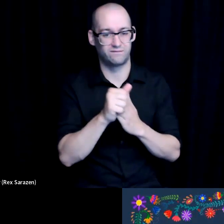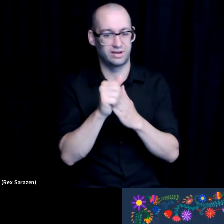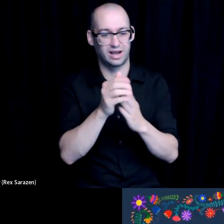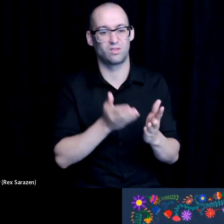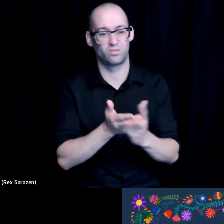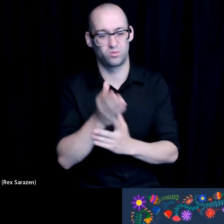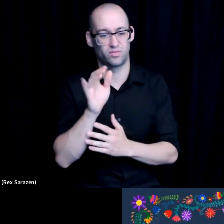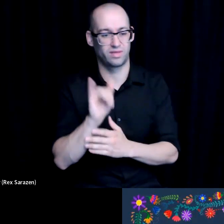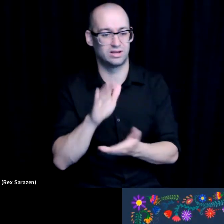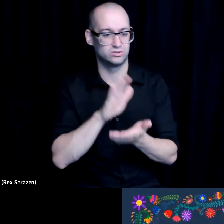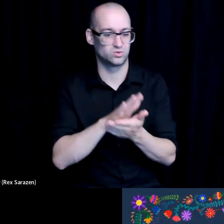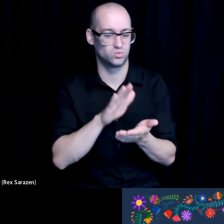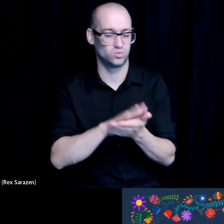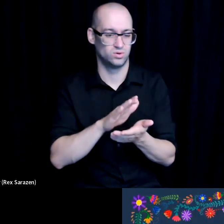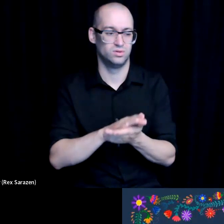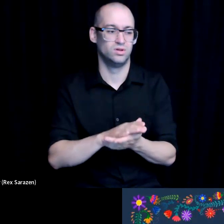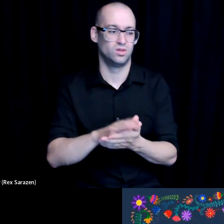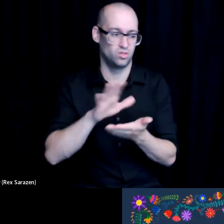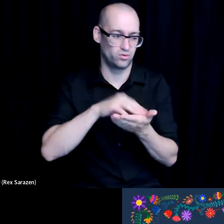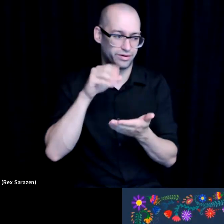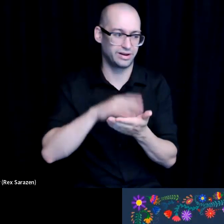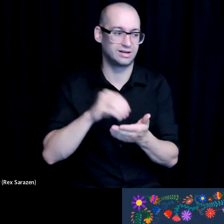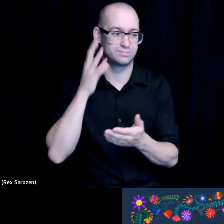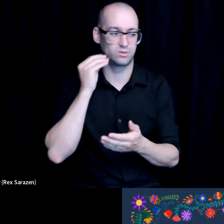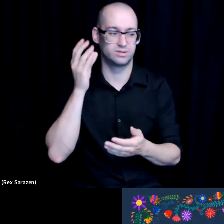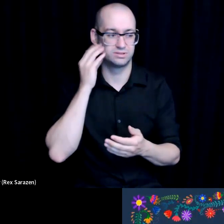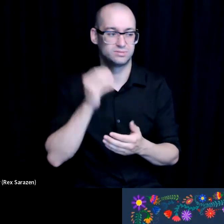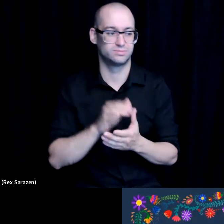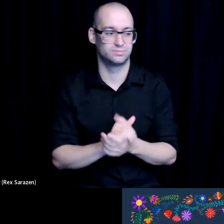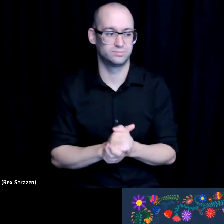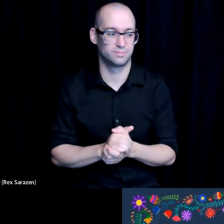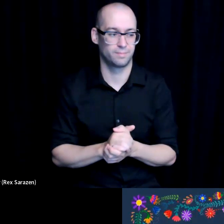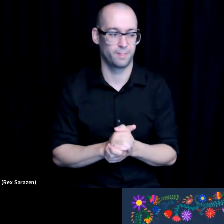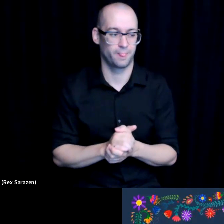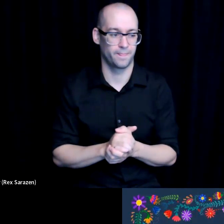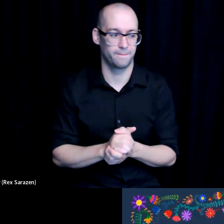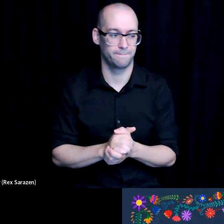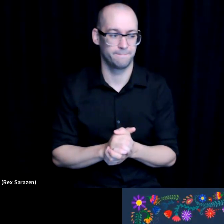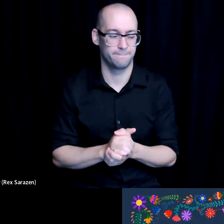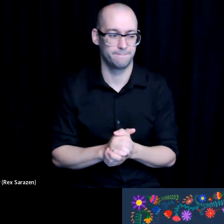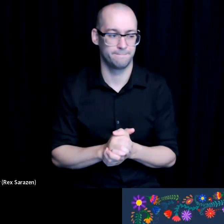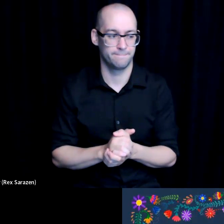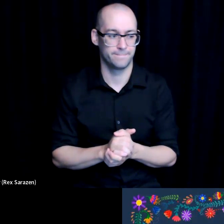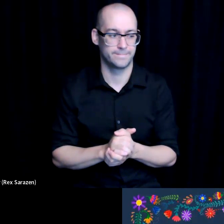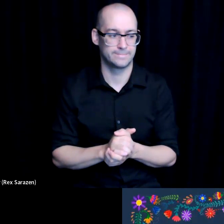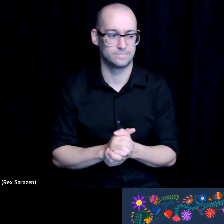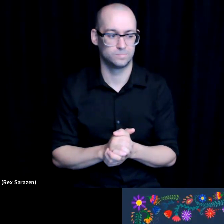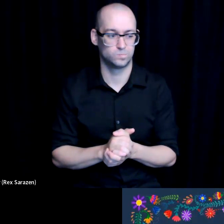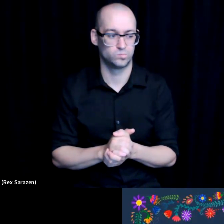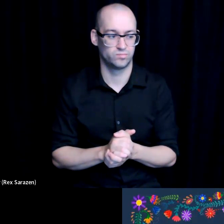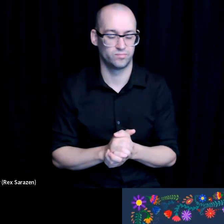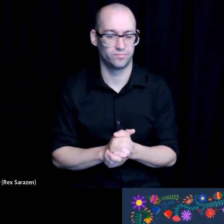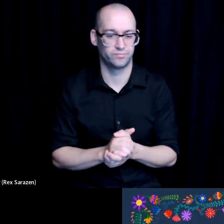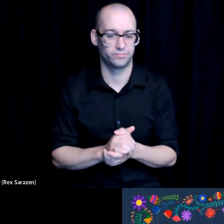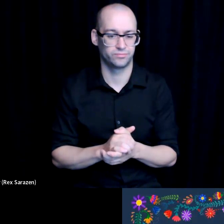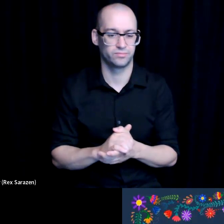school learning experiences. And then just wanted to quickly share that along with this listening tour, right, we also have